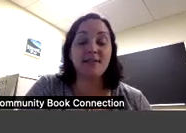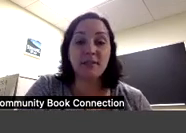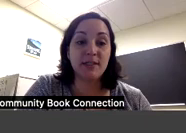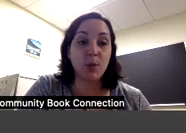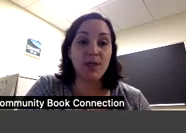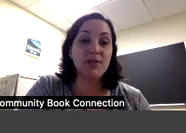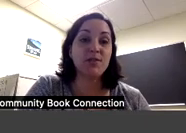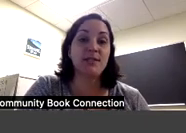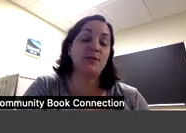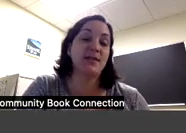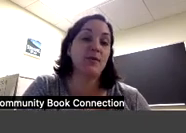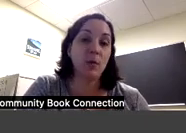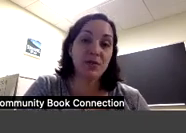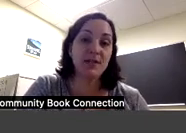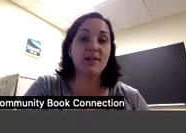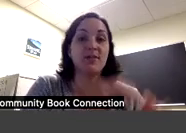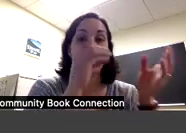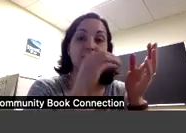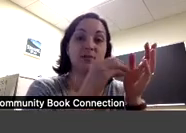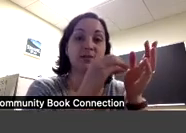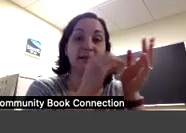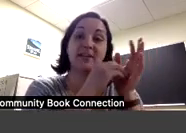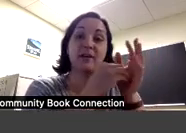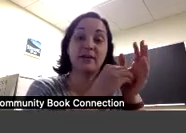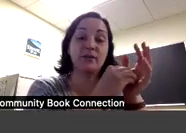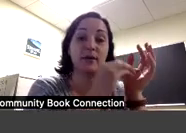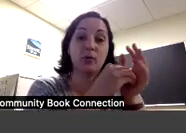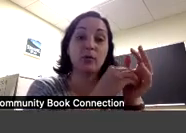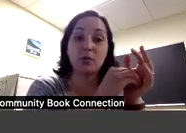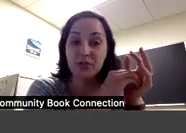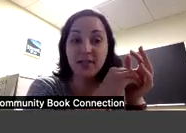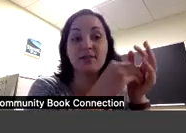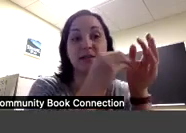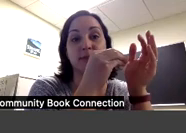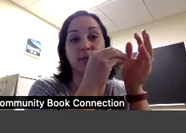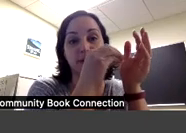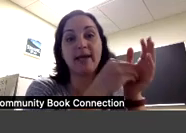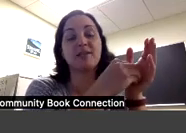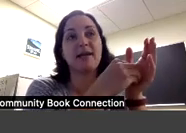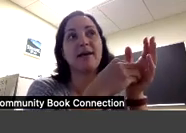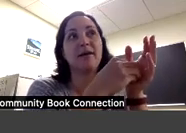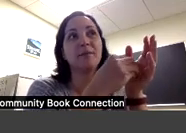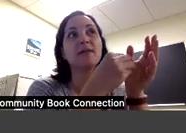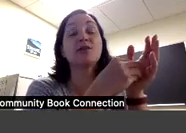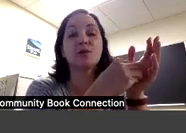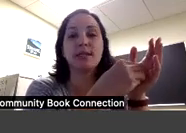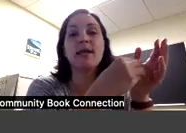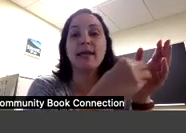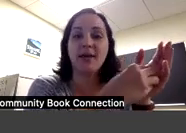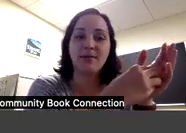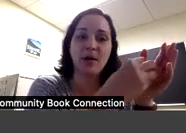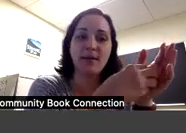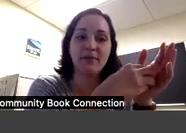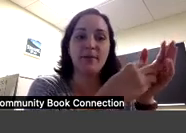Very similarly to oysters, you need to recycle oyster shells so that oysters can latch on to the old oyster shells and be able to